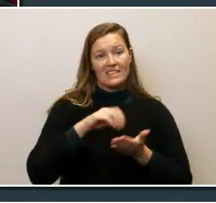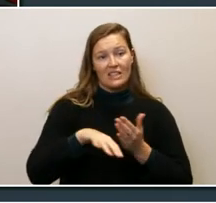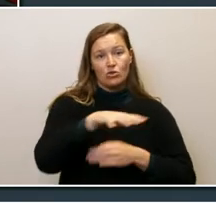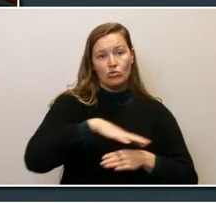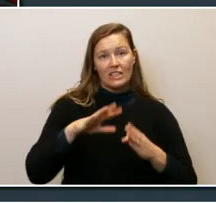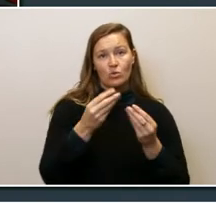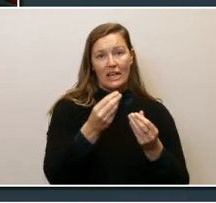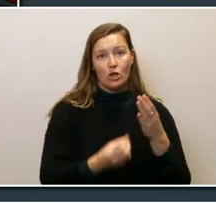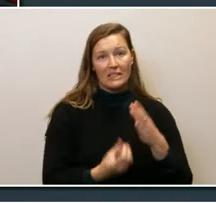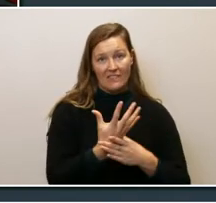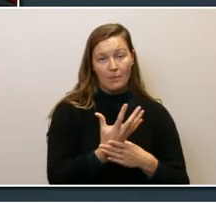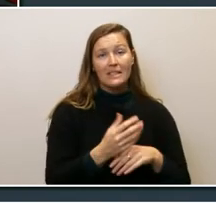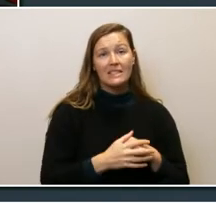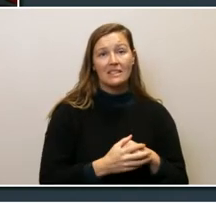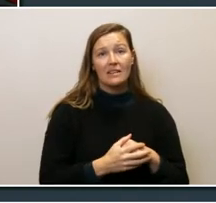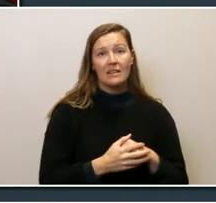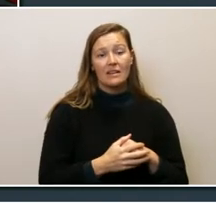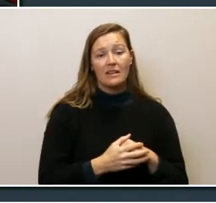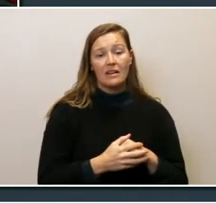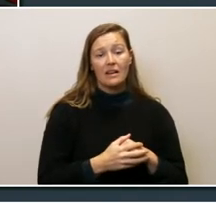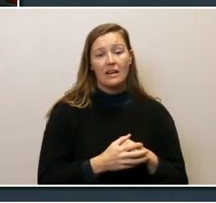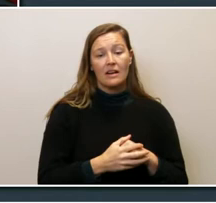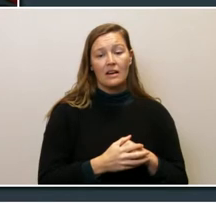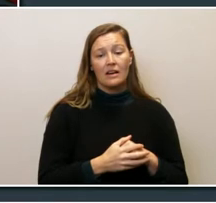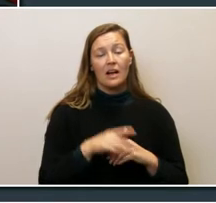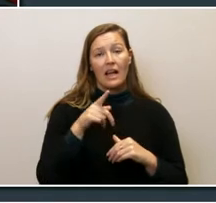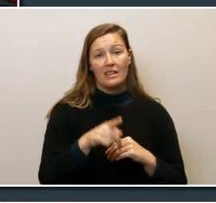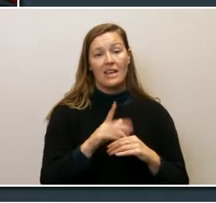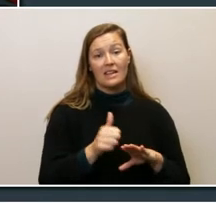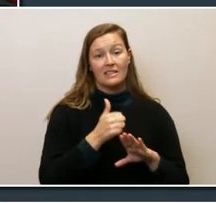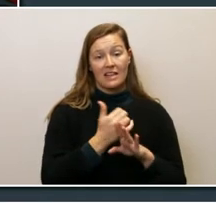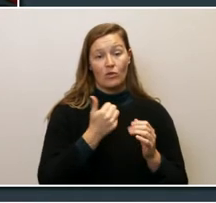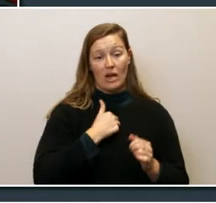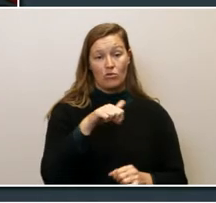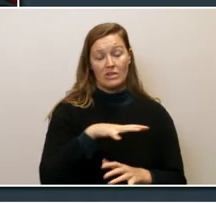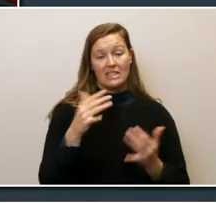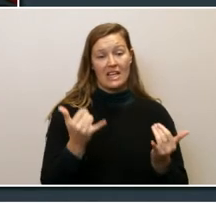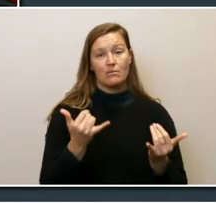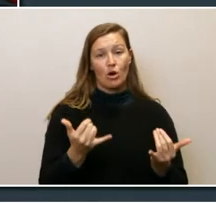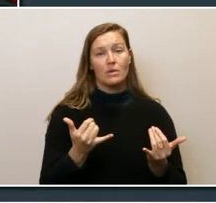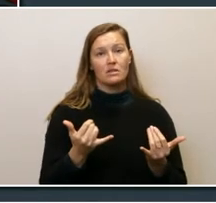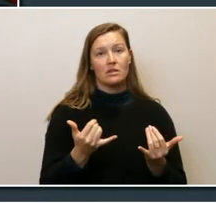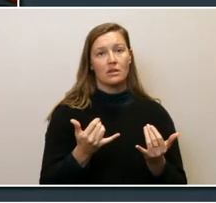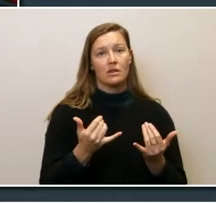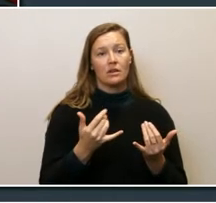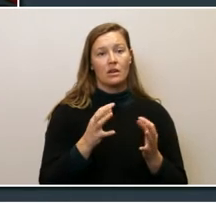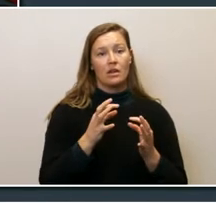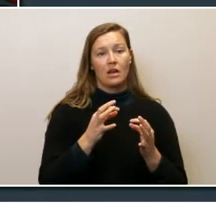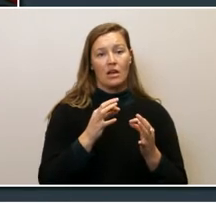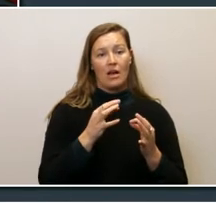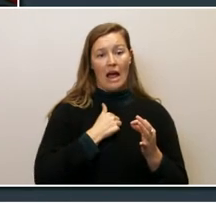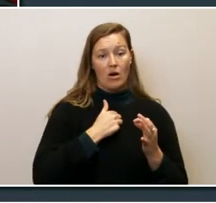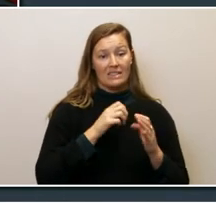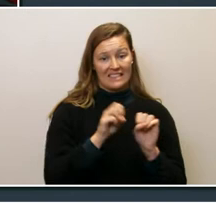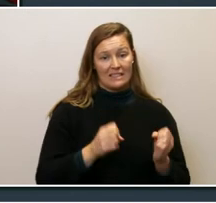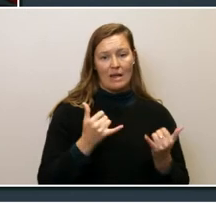in regional economic development. And the way that economic development is set up across our region at the moment, it will not receive